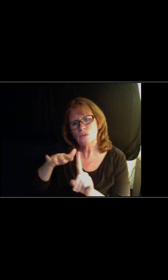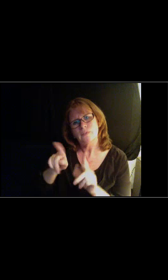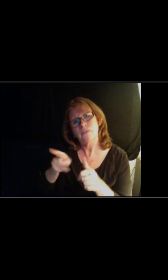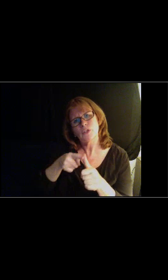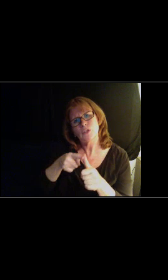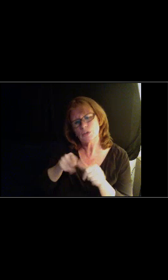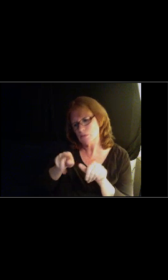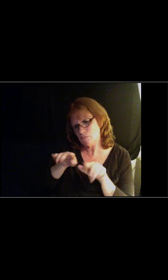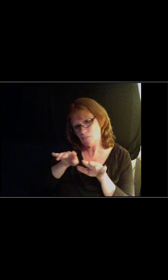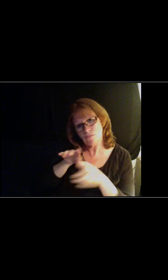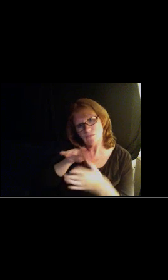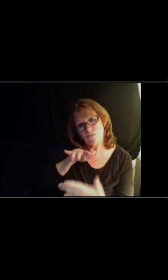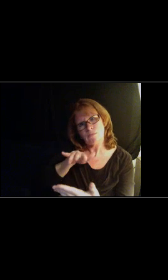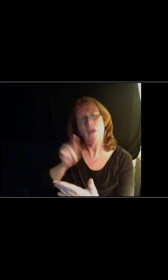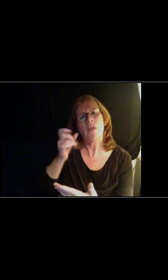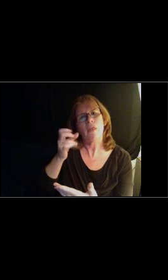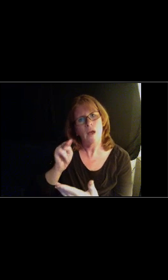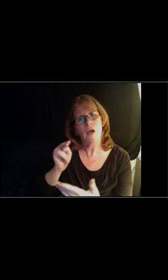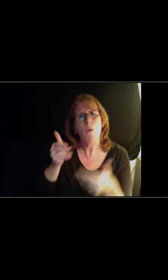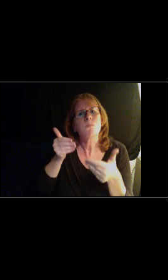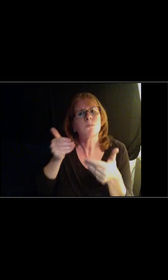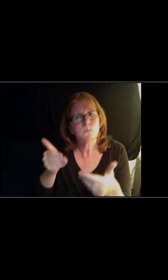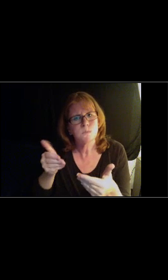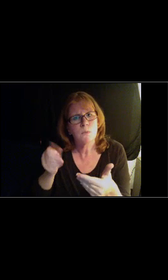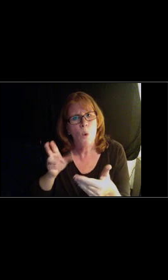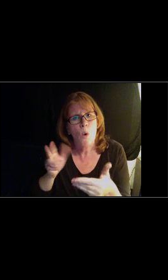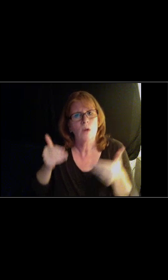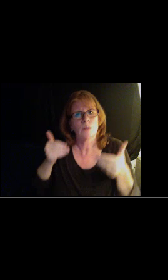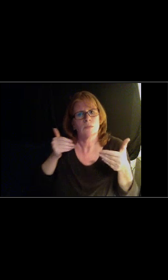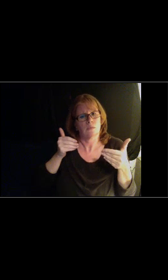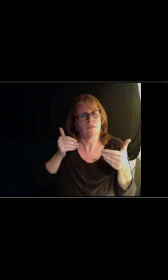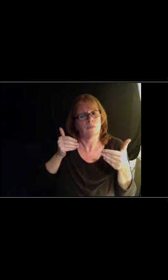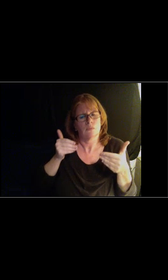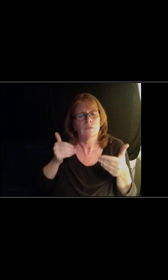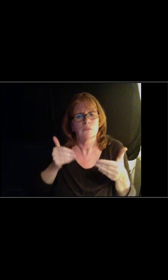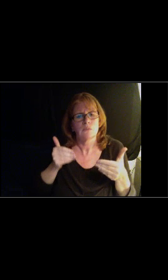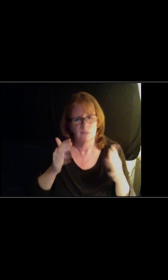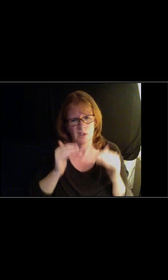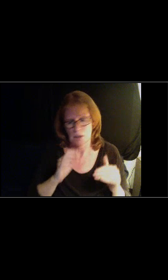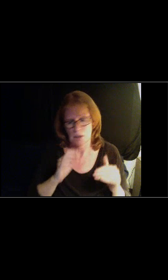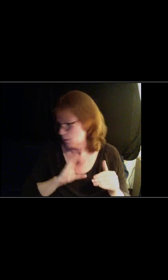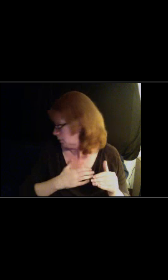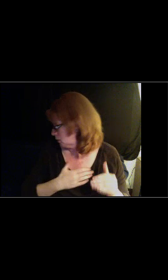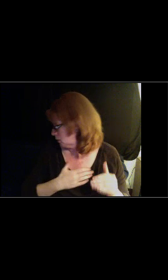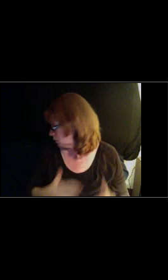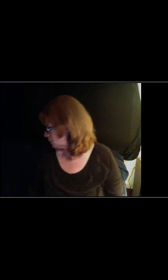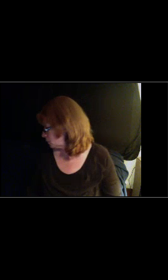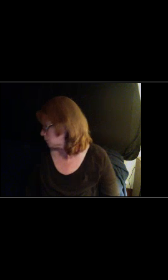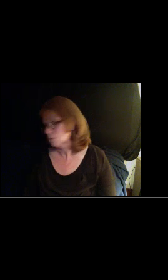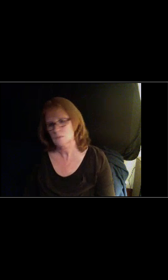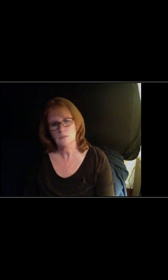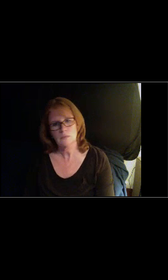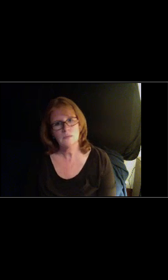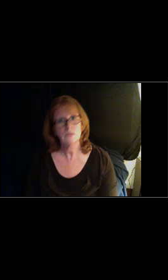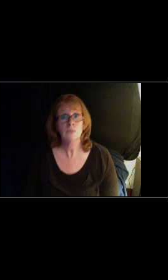where we can be flexible in situations, in different environments, and how we can proceed or perhaps pull